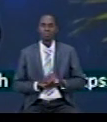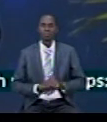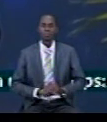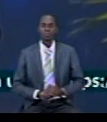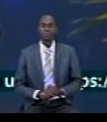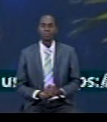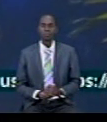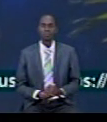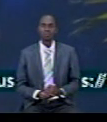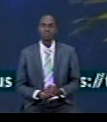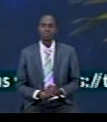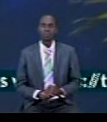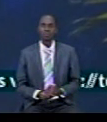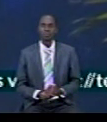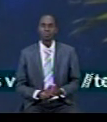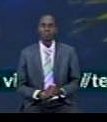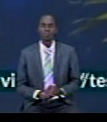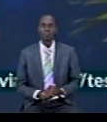Rebecca Aaron.